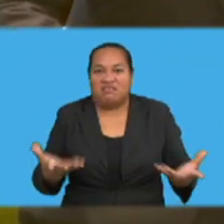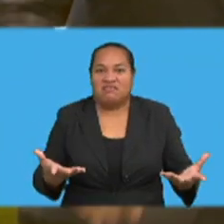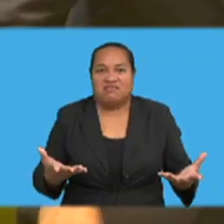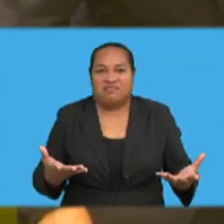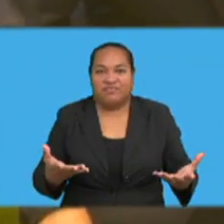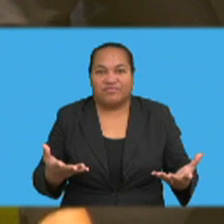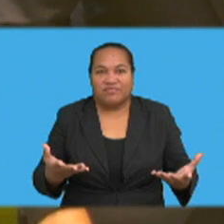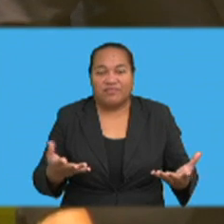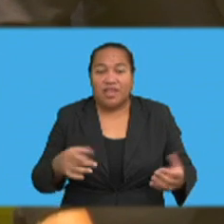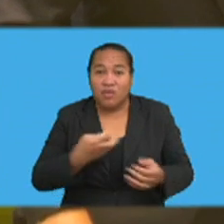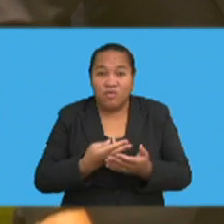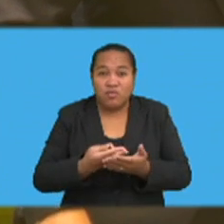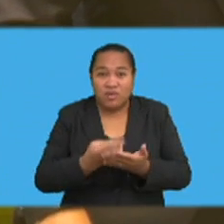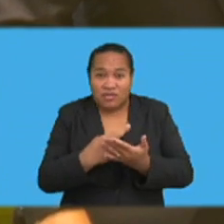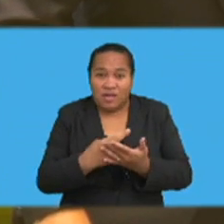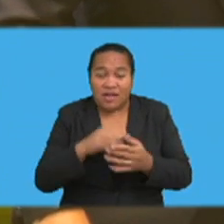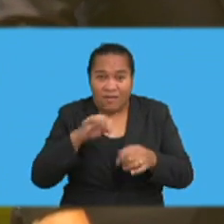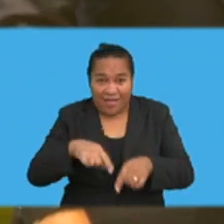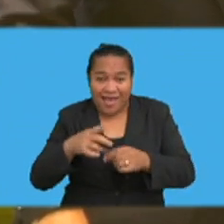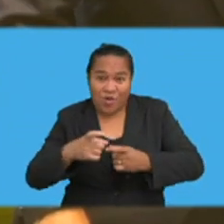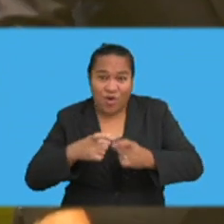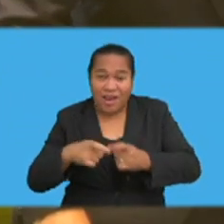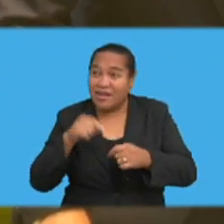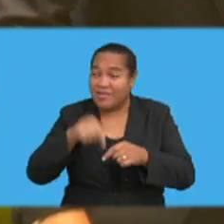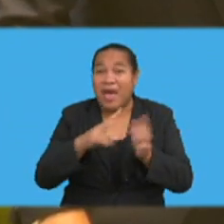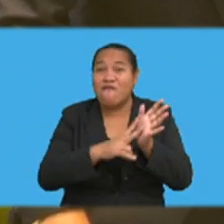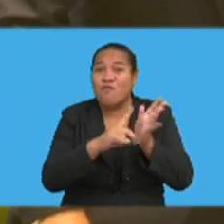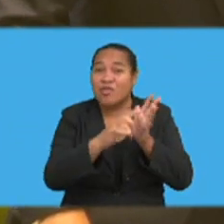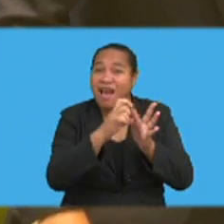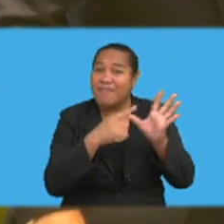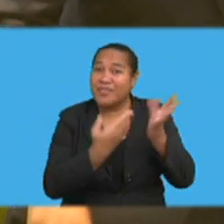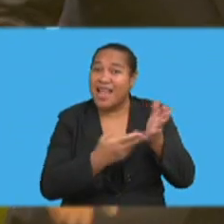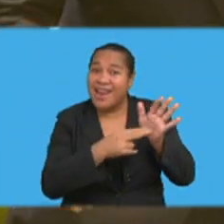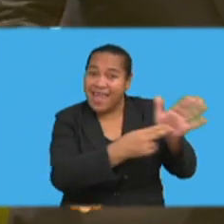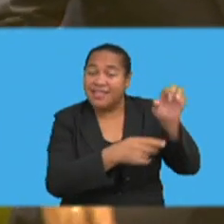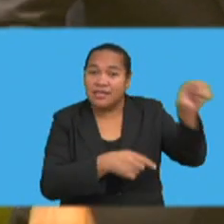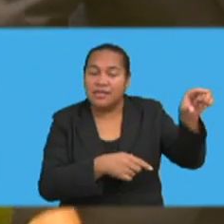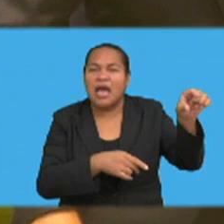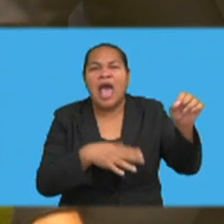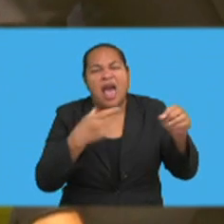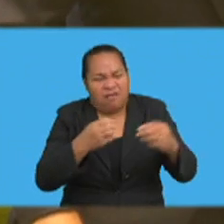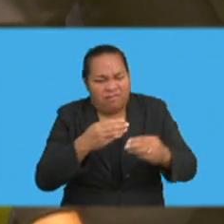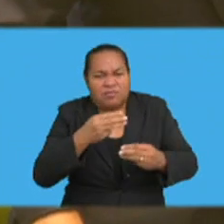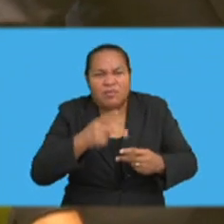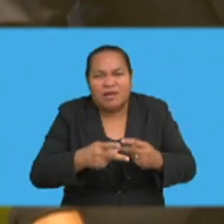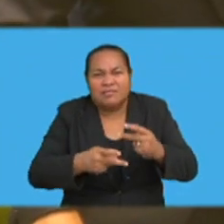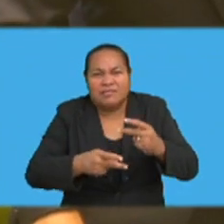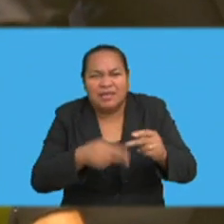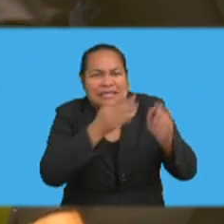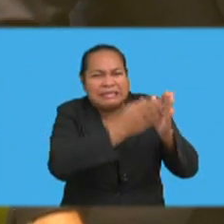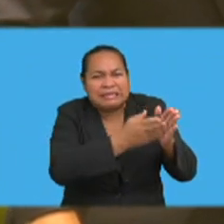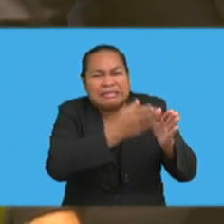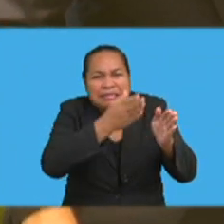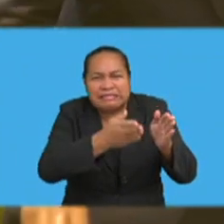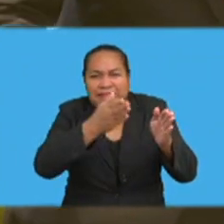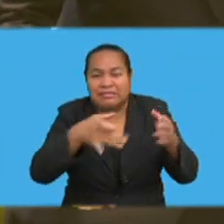restoration of power supply is coordinated by a national control center at Vunda and takes place in a systematic and methodical manner,